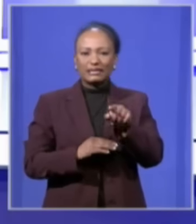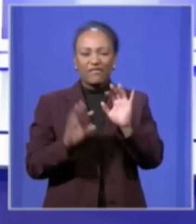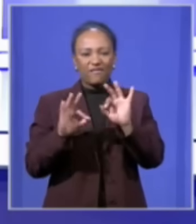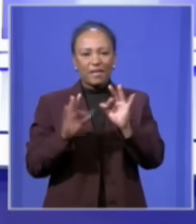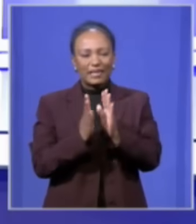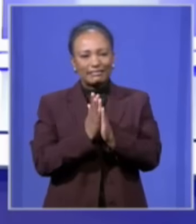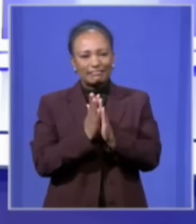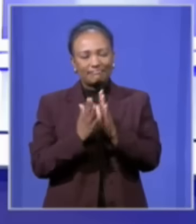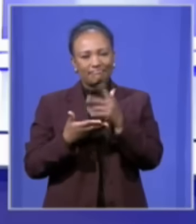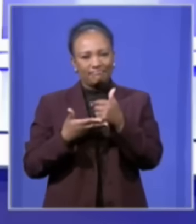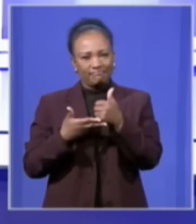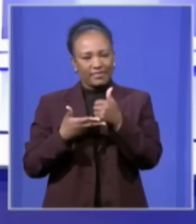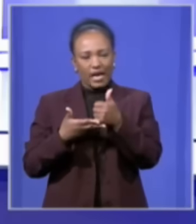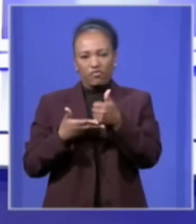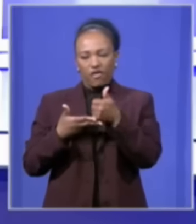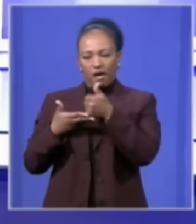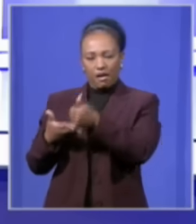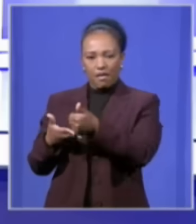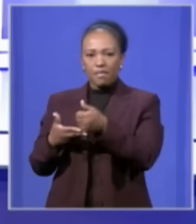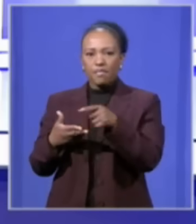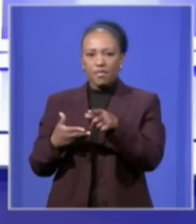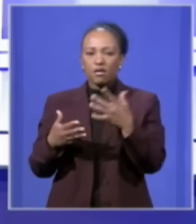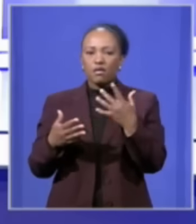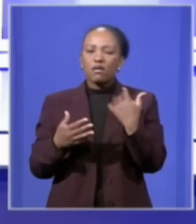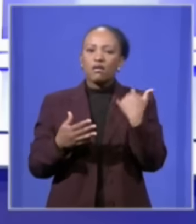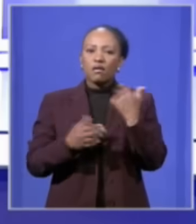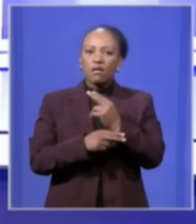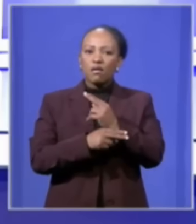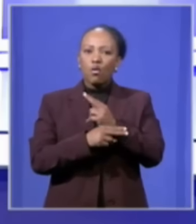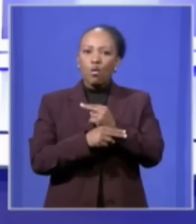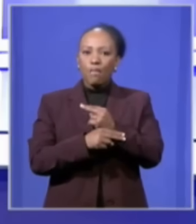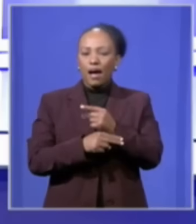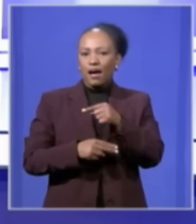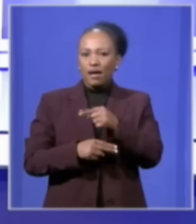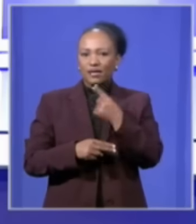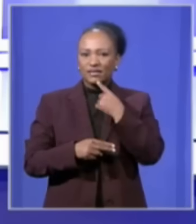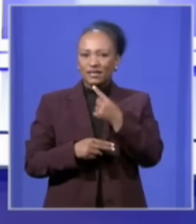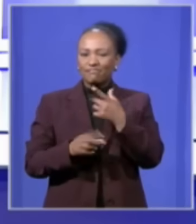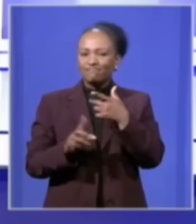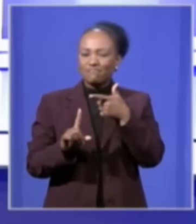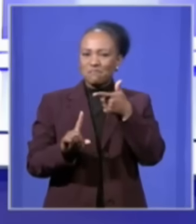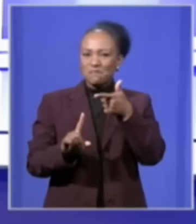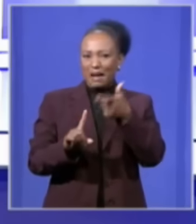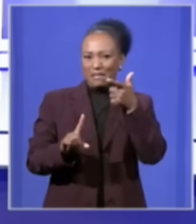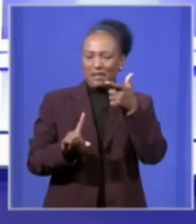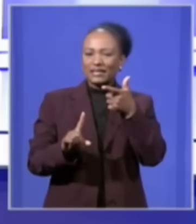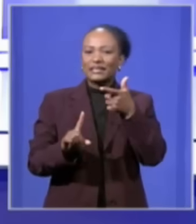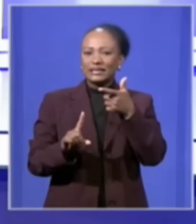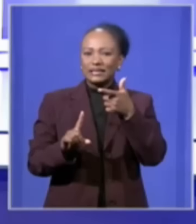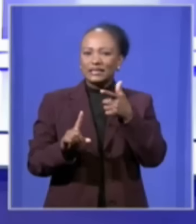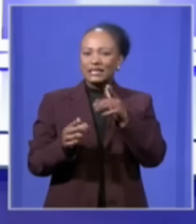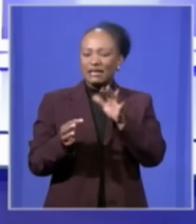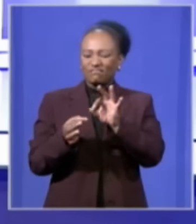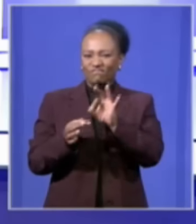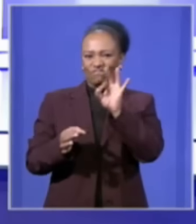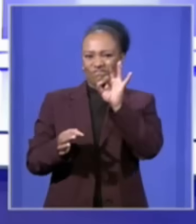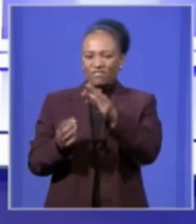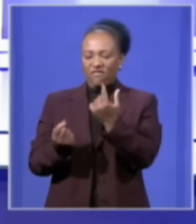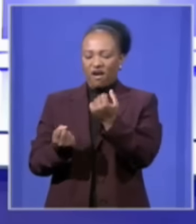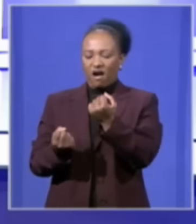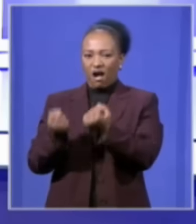Mthokozisi Mvelase yo a bego a šomela dinamelwa tšeo di bitšwago ka sellathekeng o thuntšitšwe le go tšhungwa ka gare ga sefatanaga sa gagwe nakong